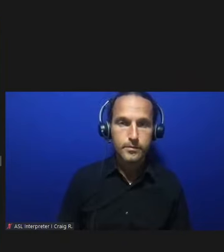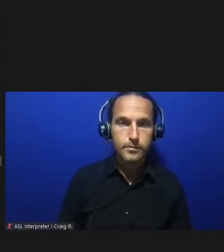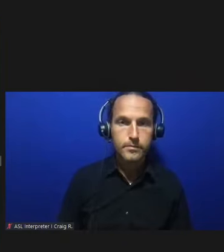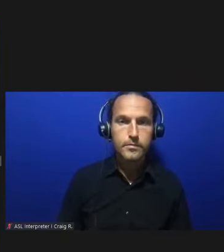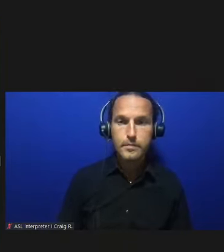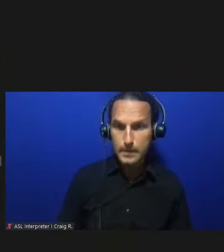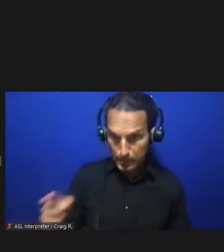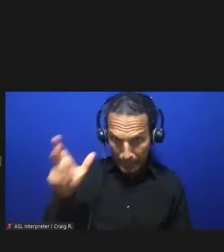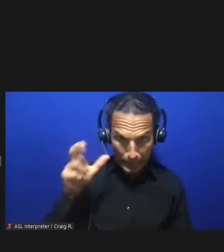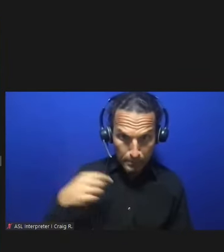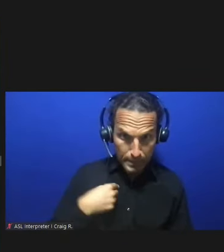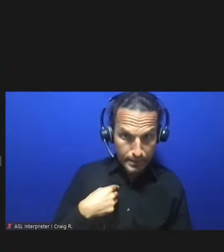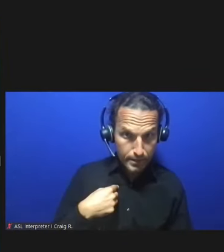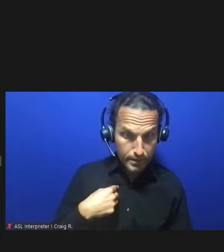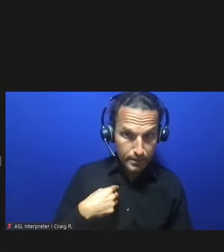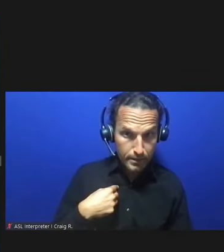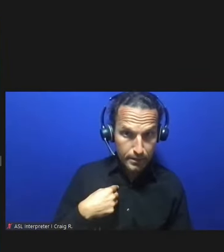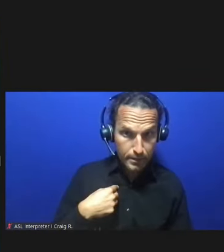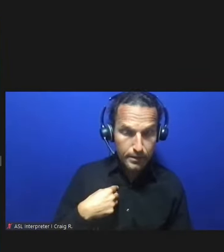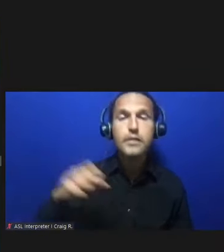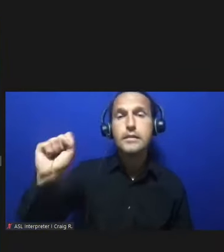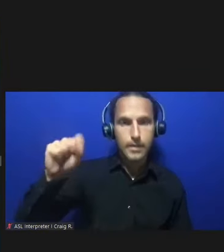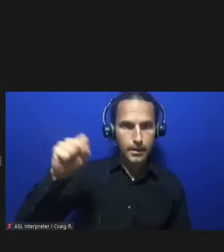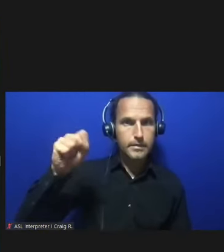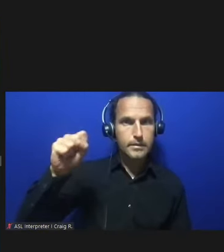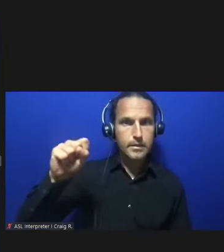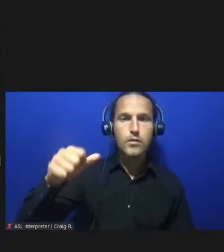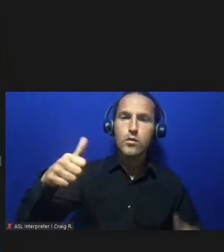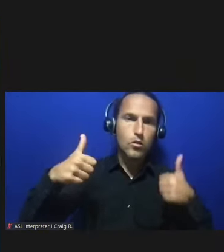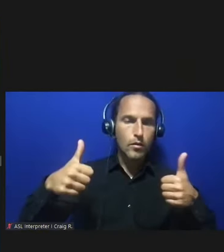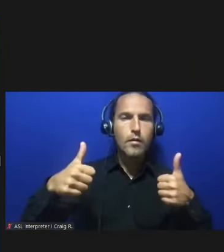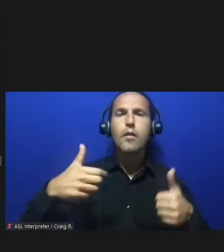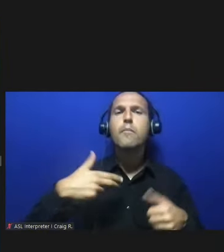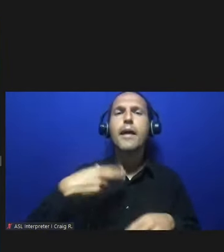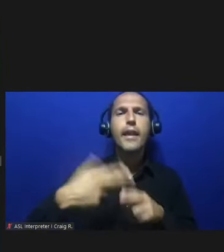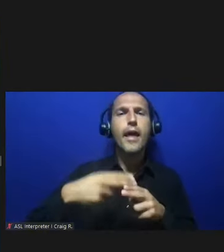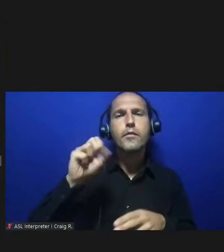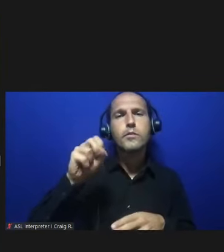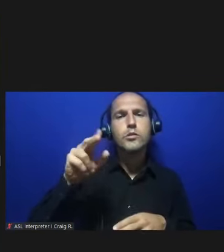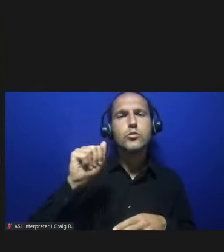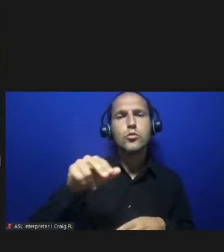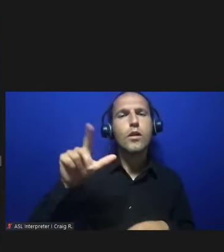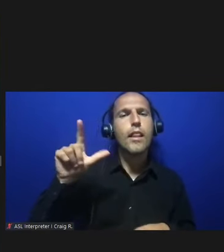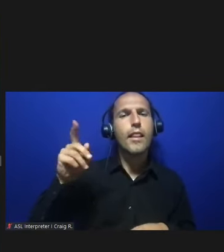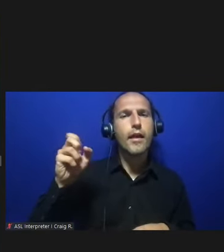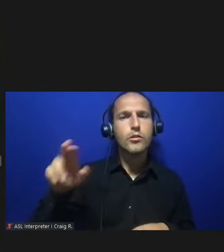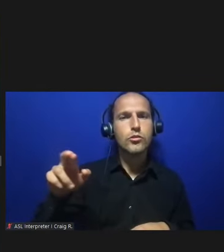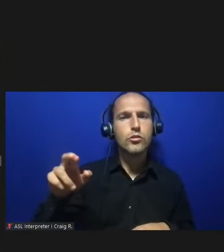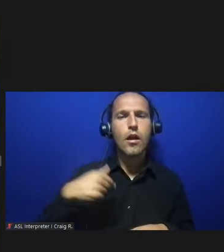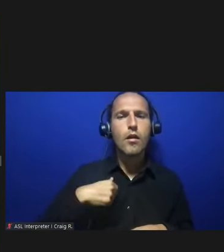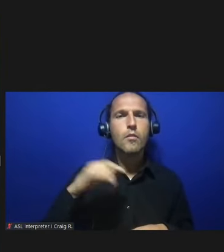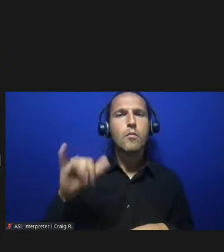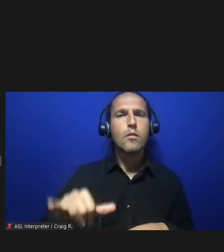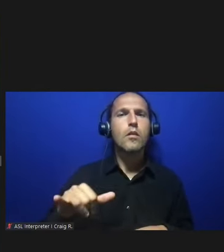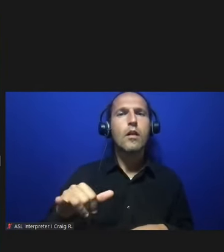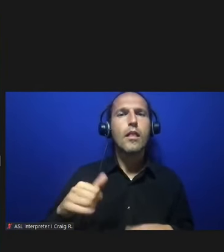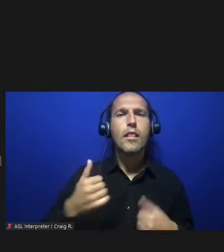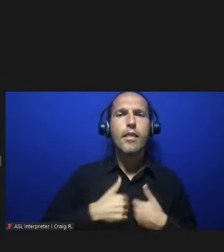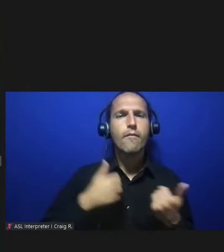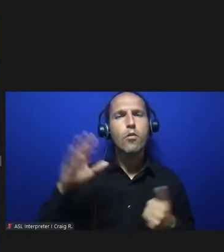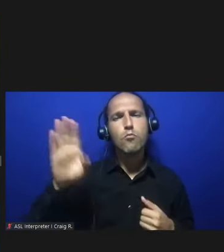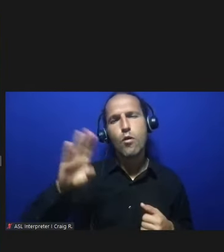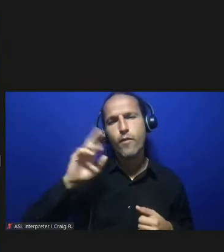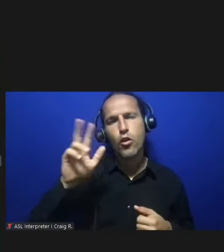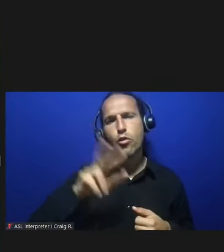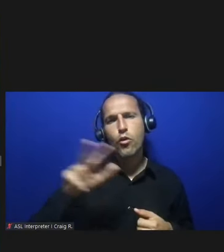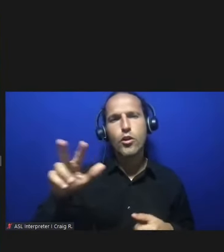Can you hear me? Yes, we can. Okay, my name is Susan Laser, and I'm a resident of Brooklyn for 33 years.